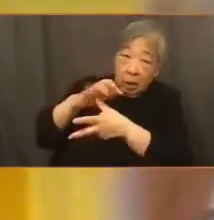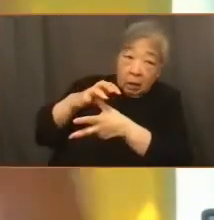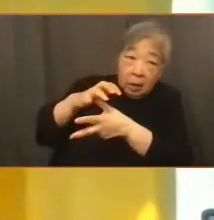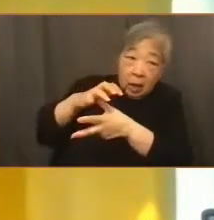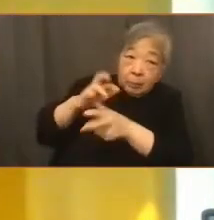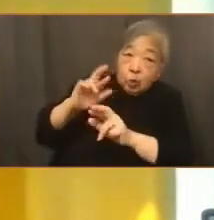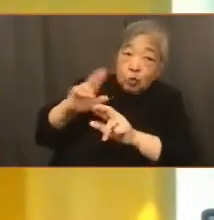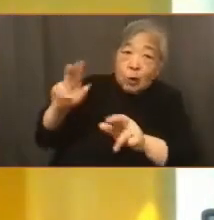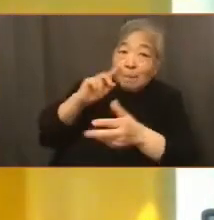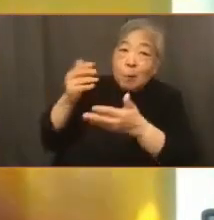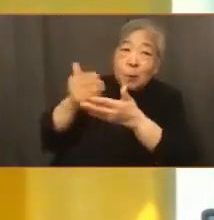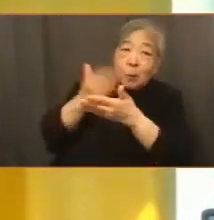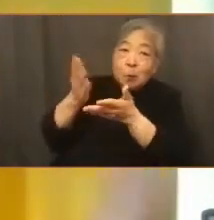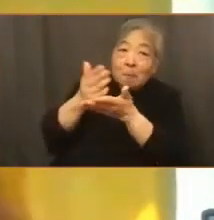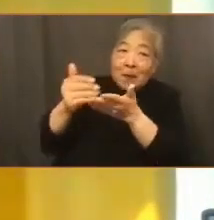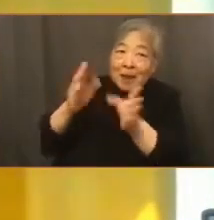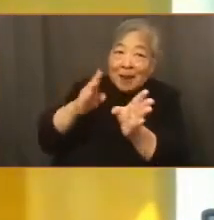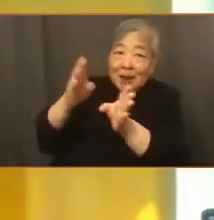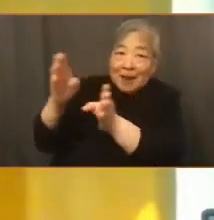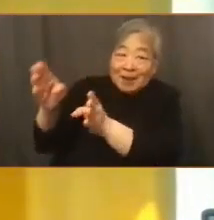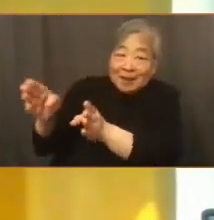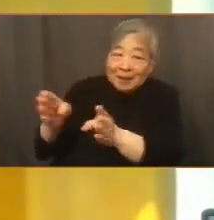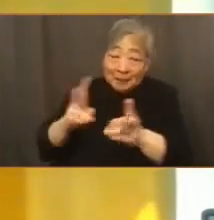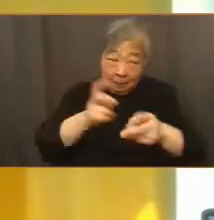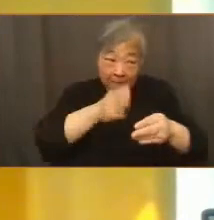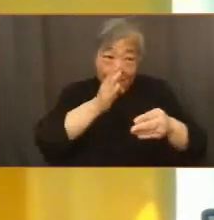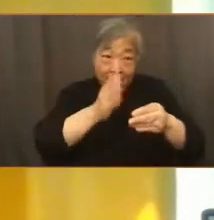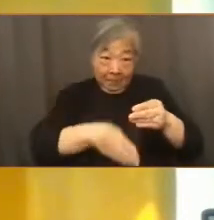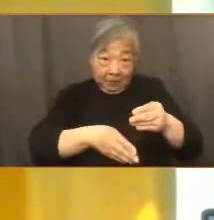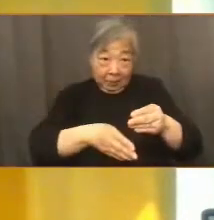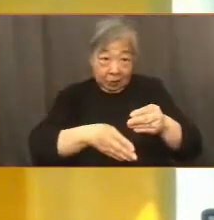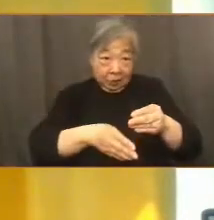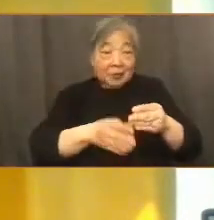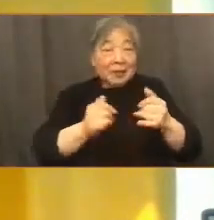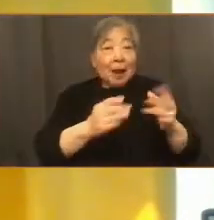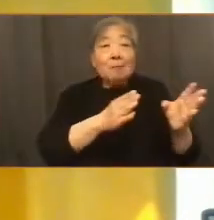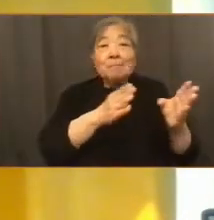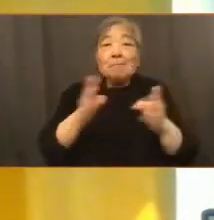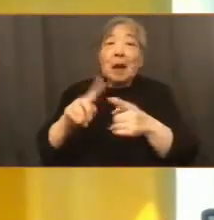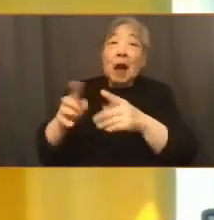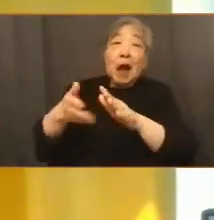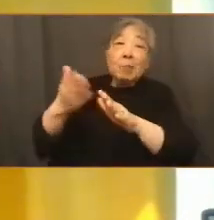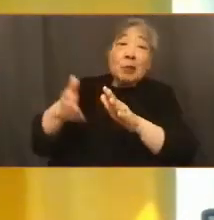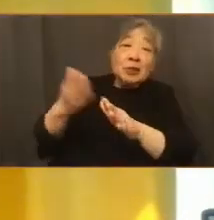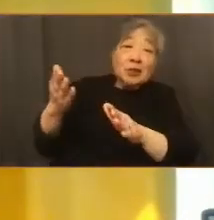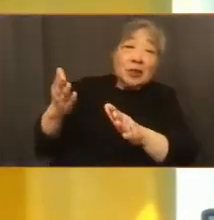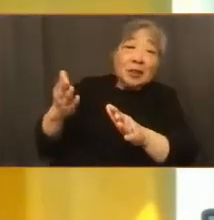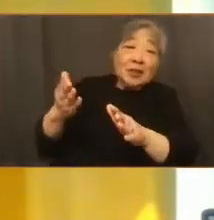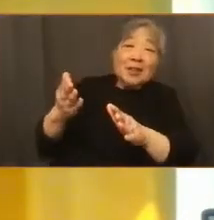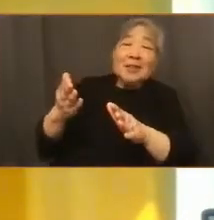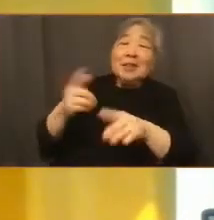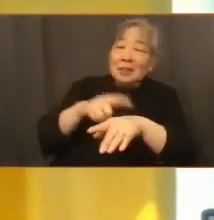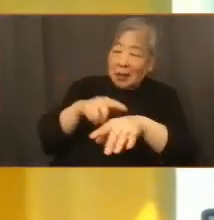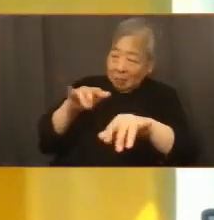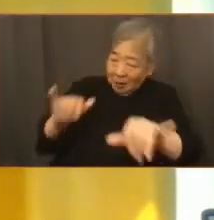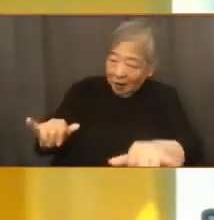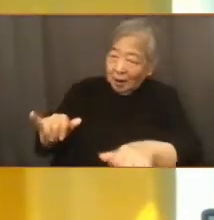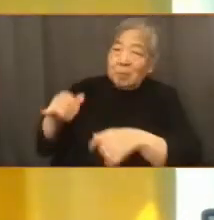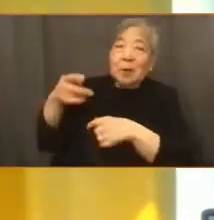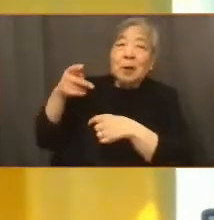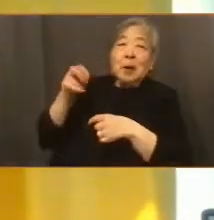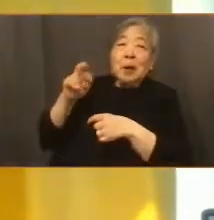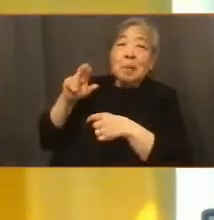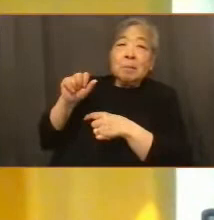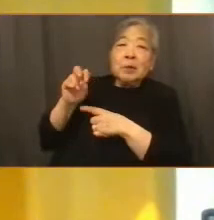phase, graduating, if you will, into an operational demonstration. Perseverance will also begin to focus on its science campaign,